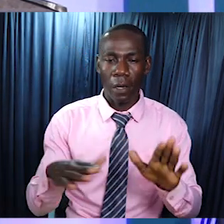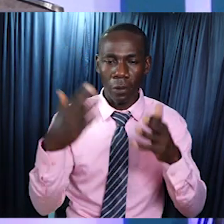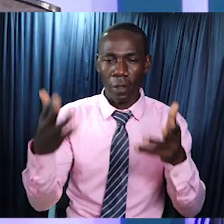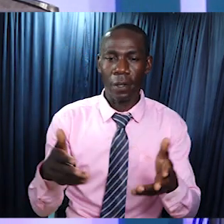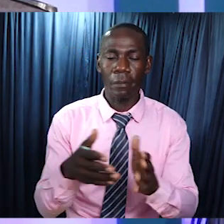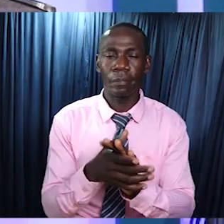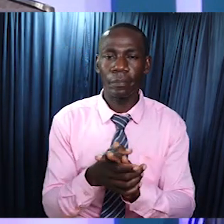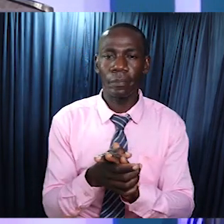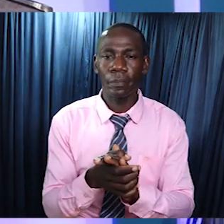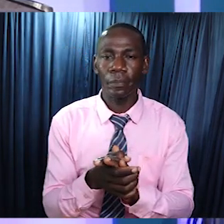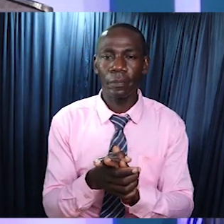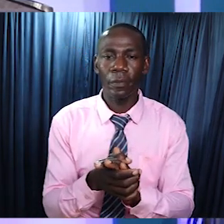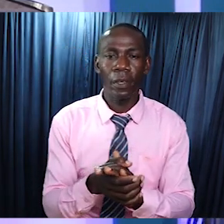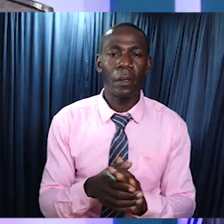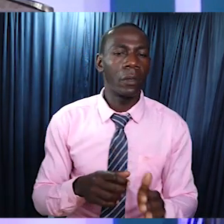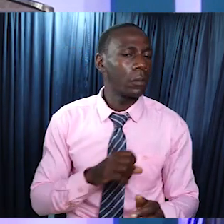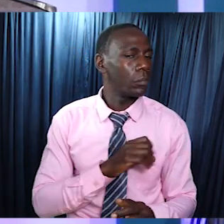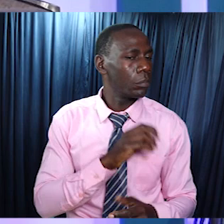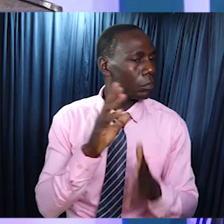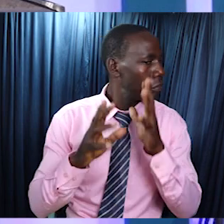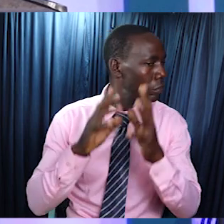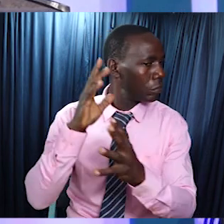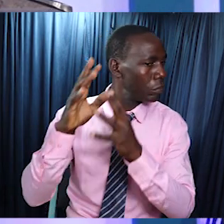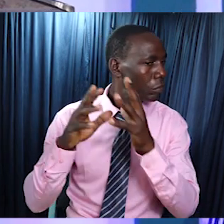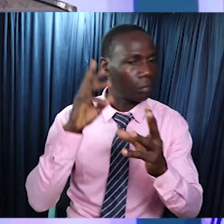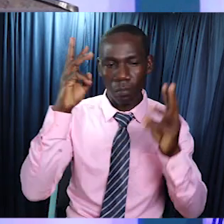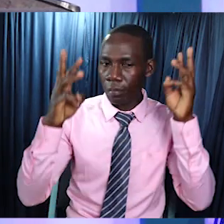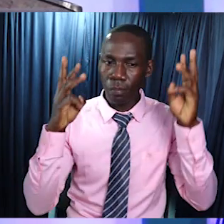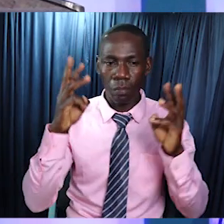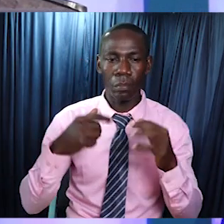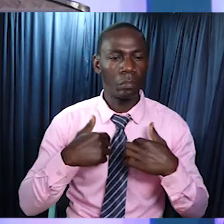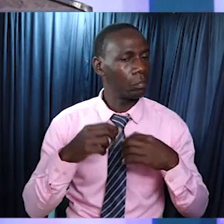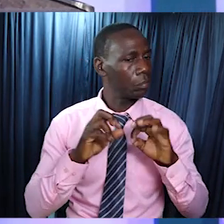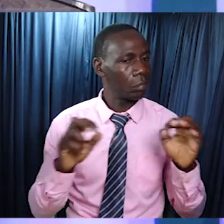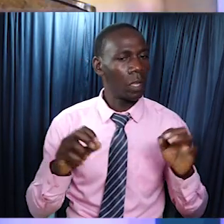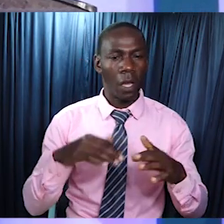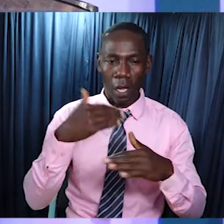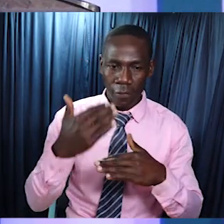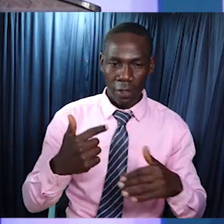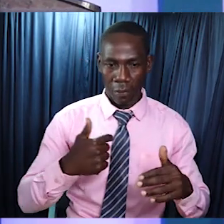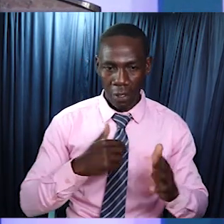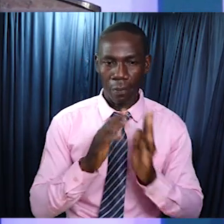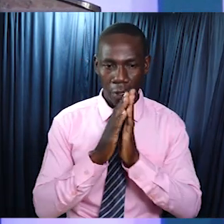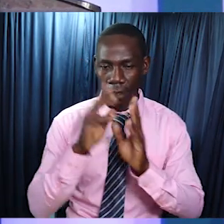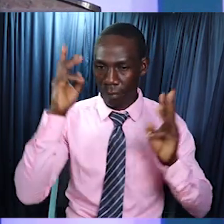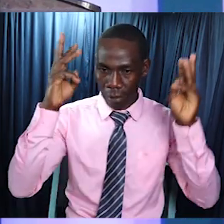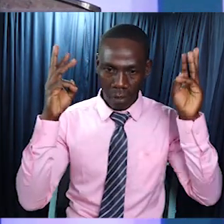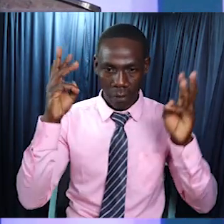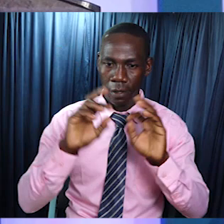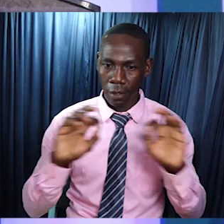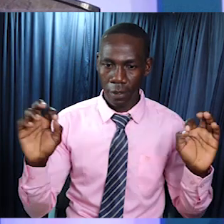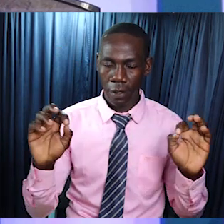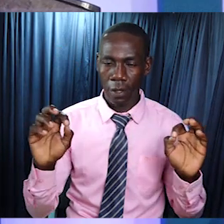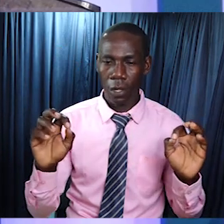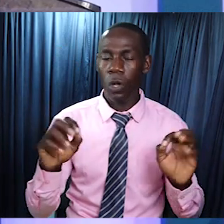Hallelujah. Hallelujah. Sasa huwa sina shaka. Now normally I'm not doubting. Sijui itakuwa. I don't know whether it's going to happen. I believe once we pray the Lord has heard. Na ni